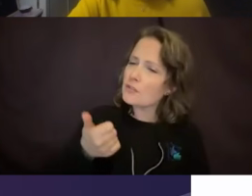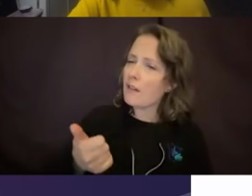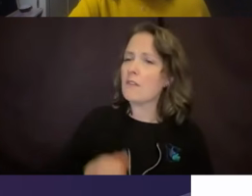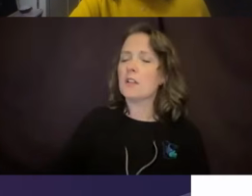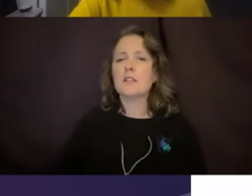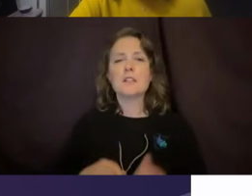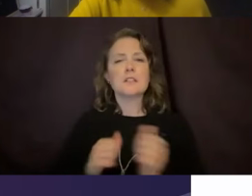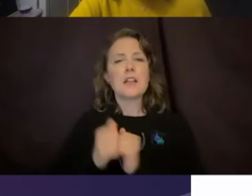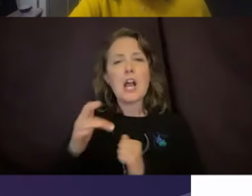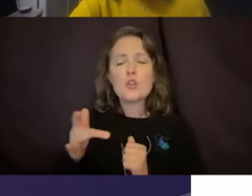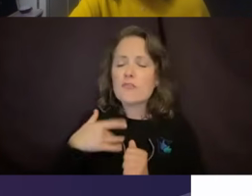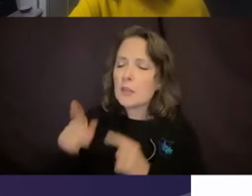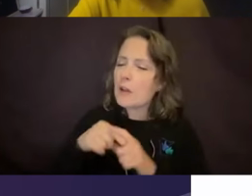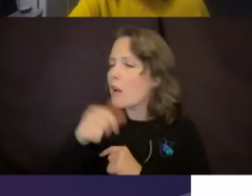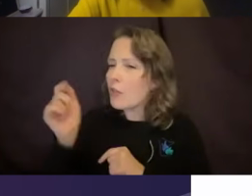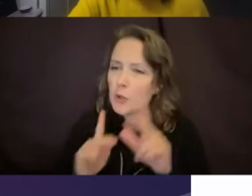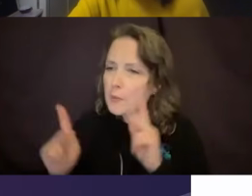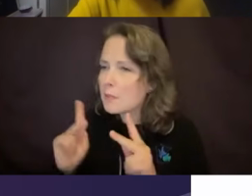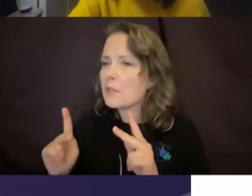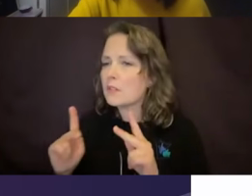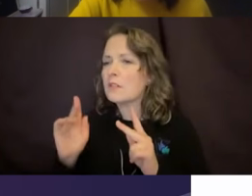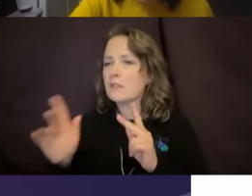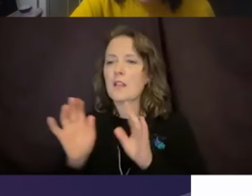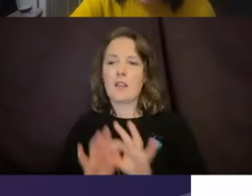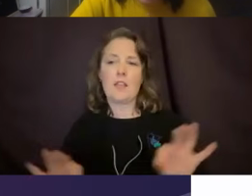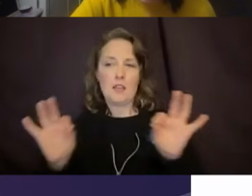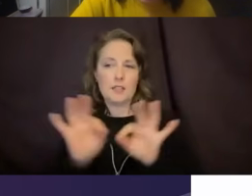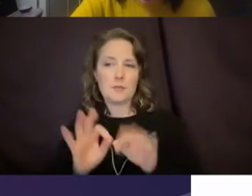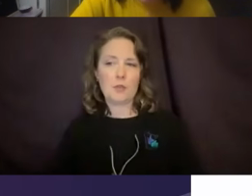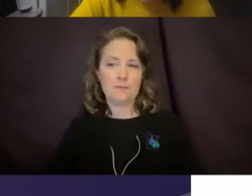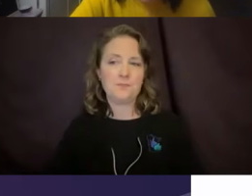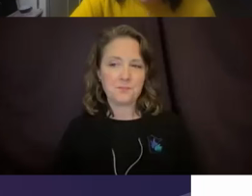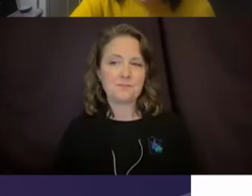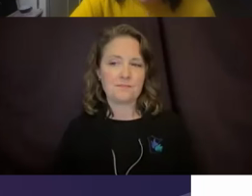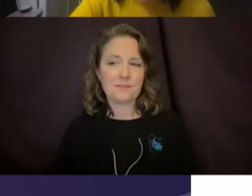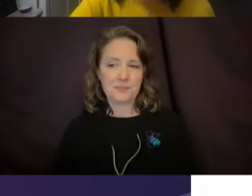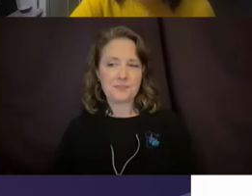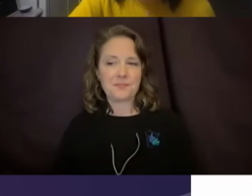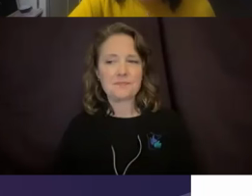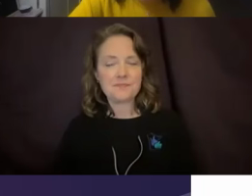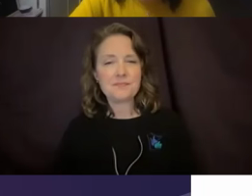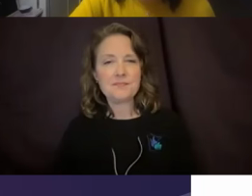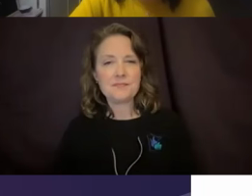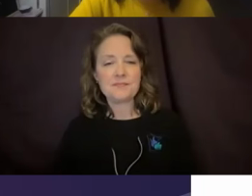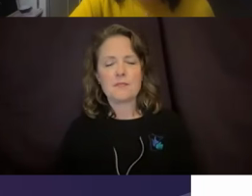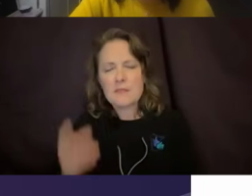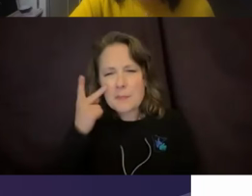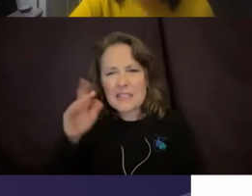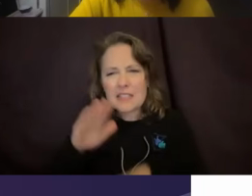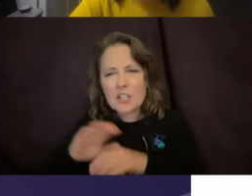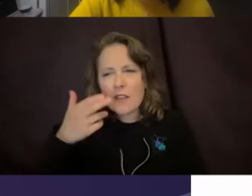Things like that are really important to think about as well. I do see a lot of things in the chat. Um,